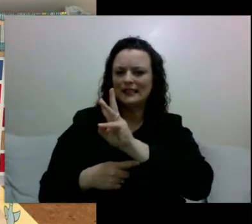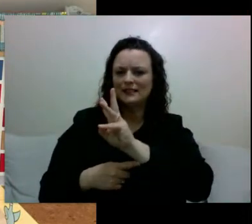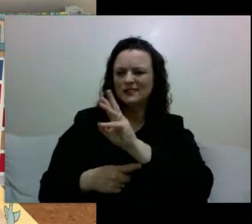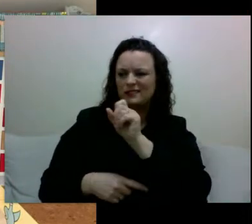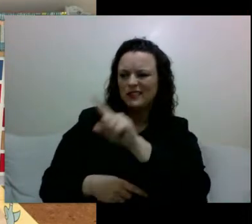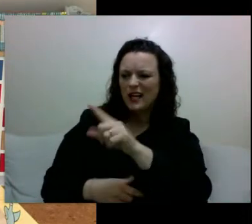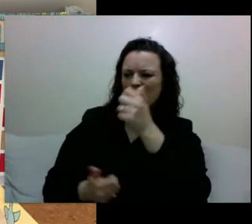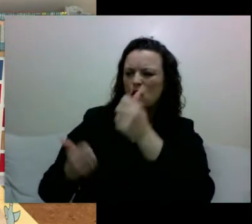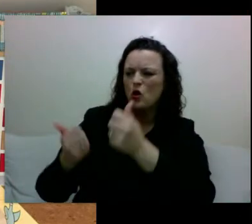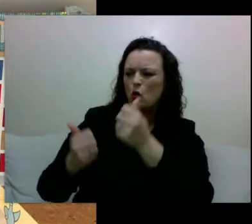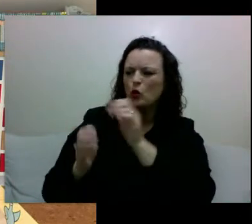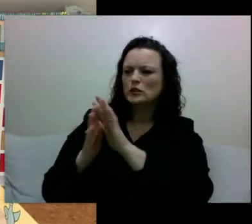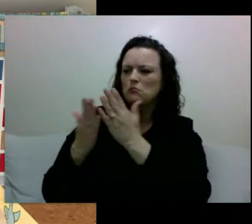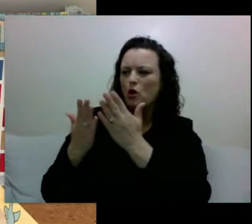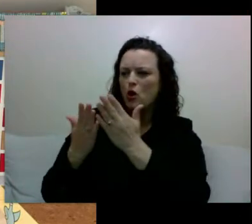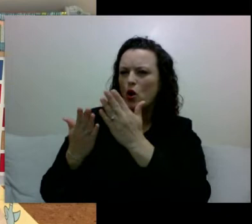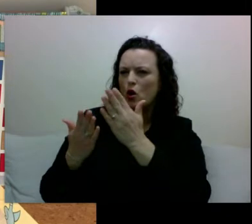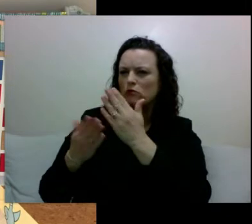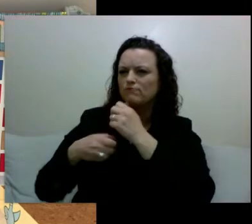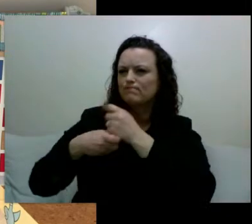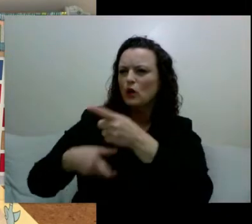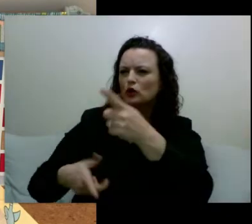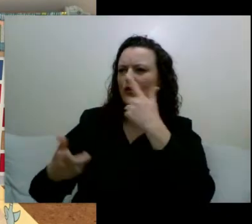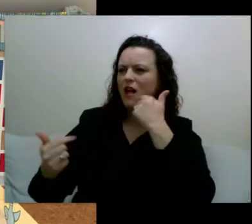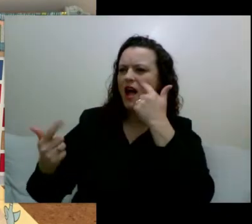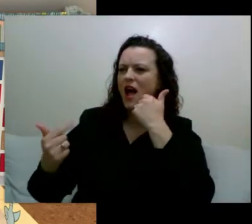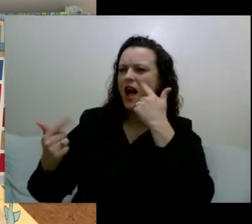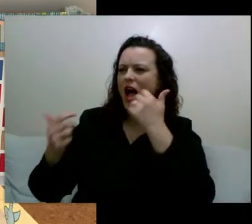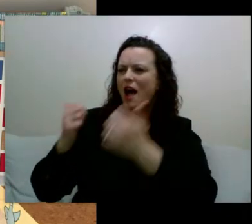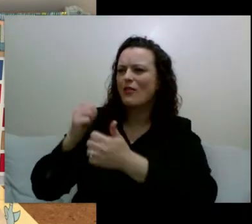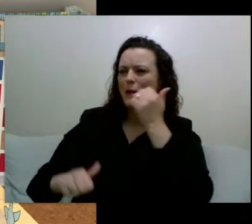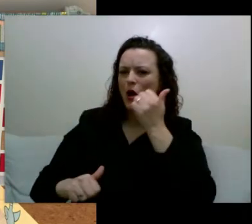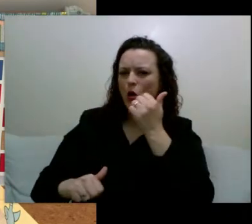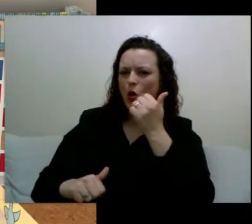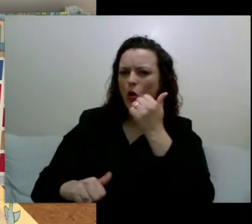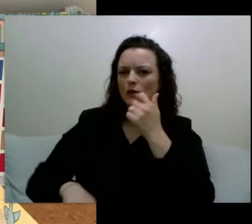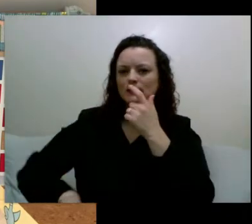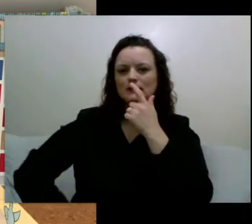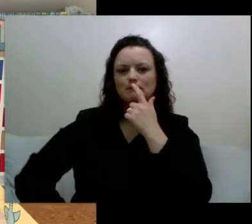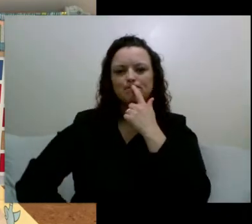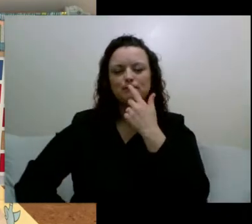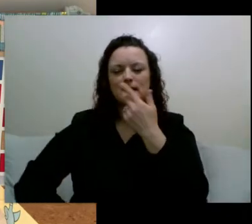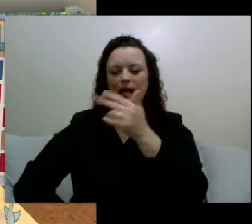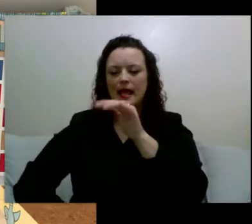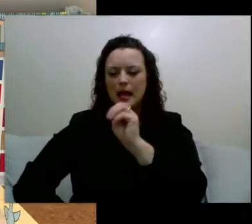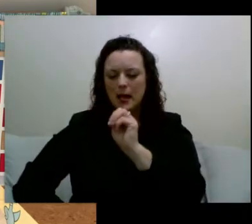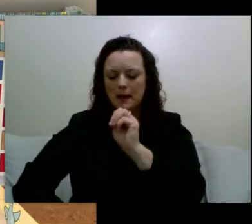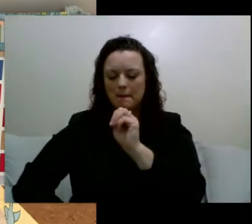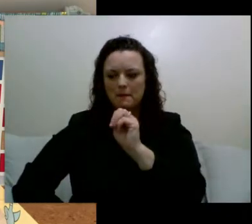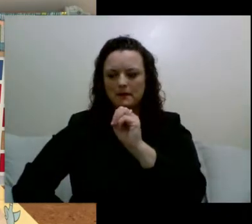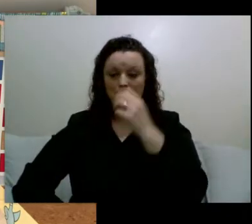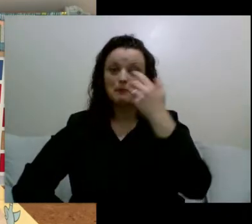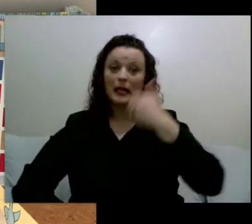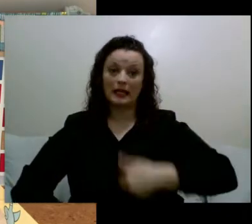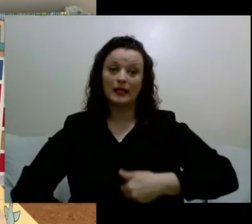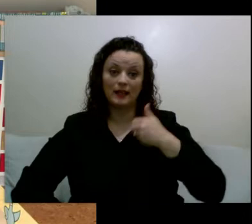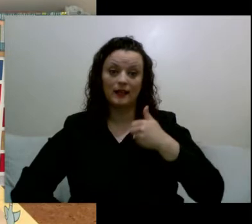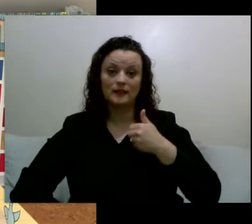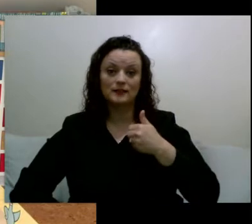him laugh the most? By him, I'm guessing he means me. Which book makes me laugh the